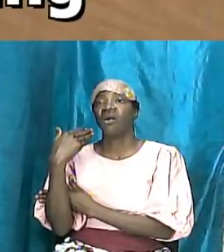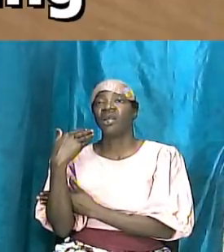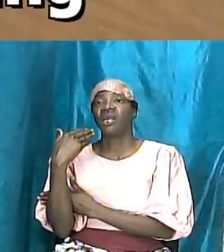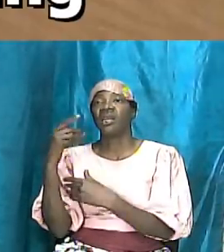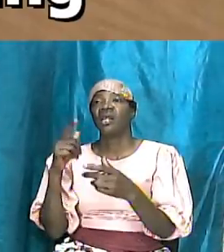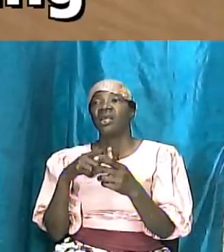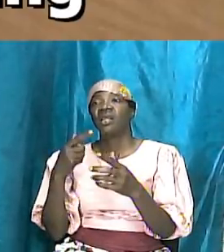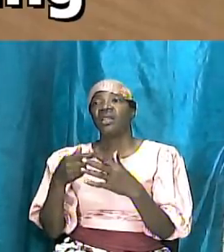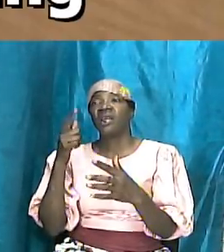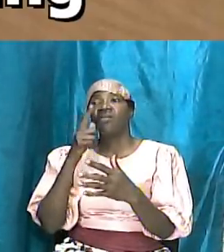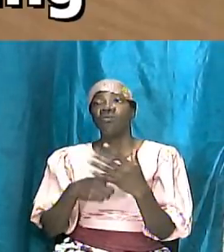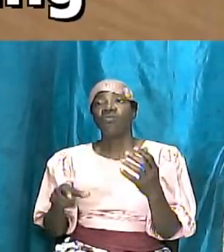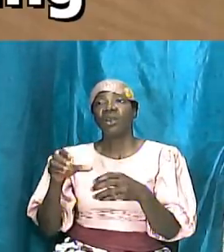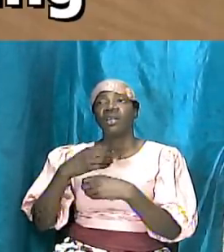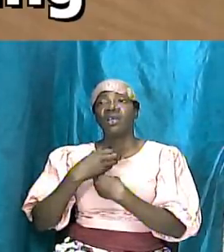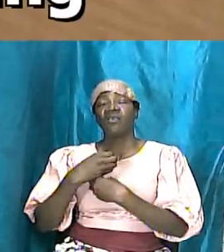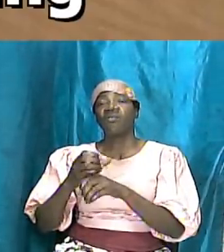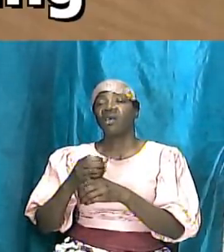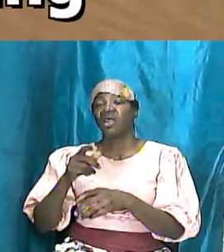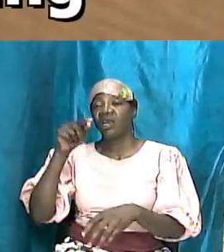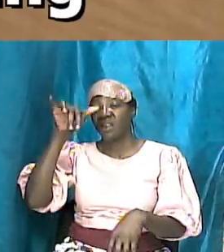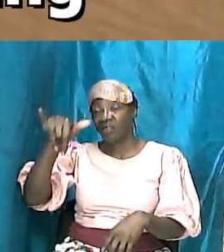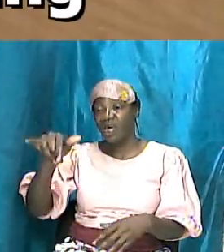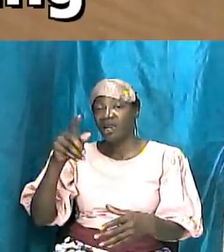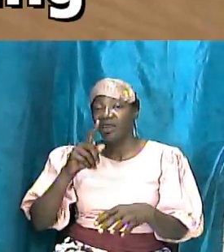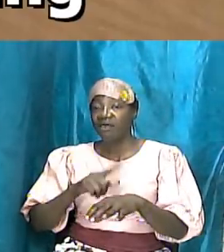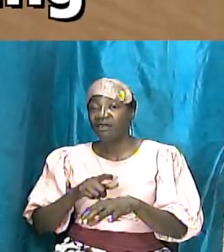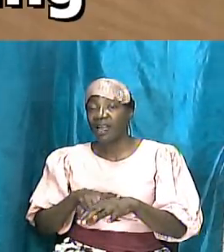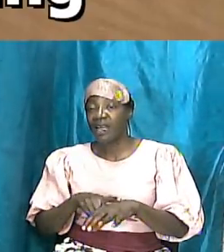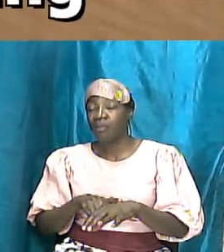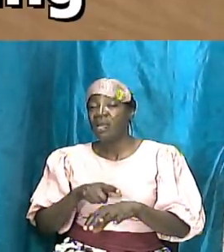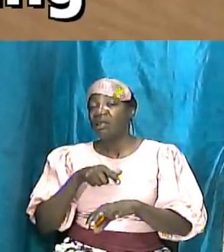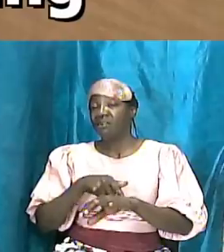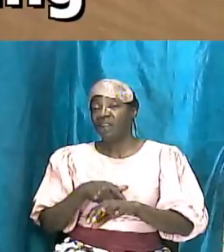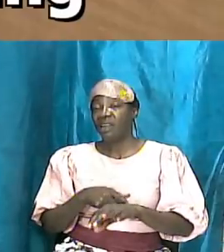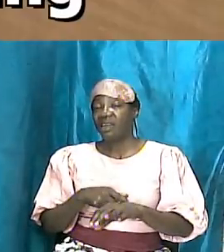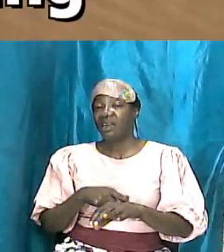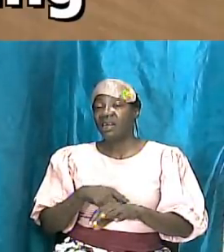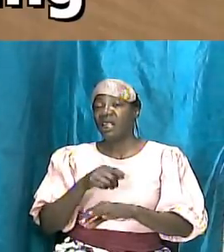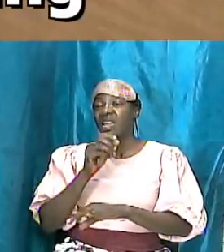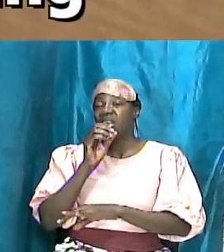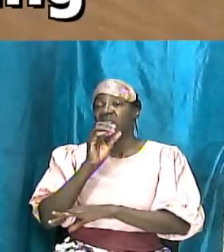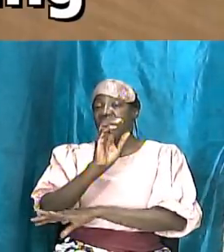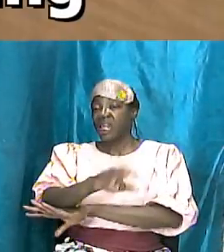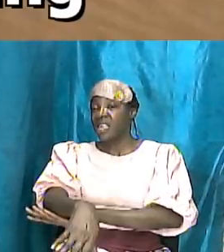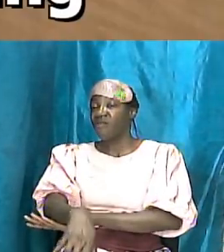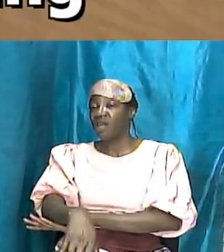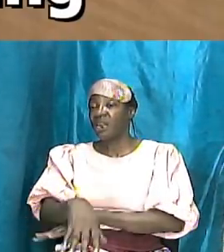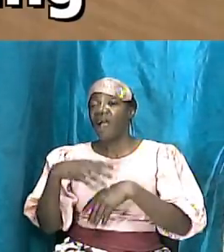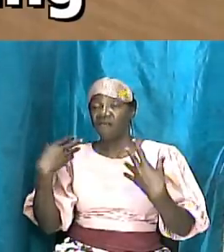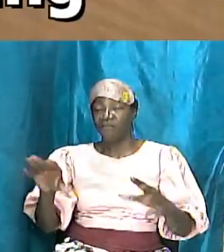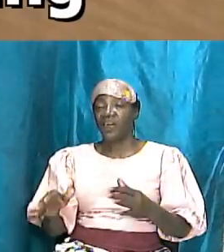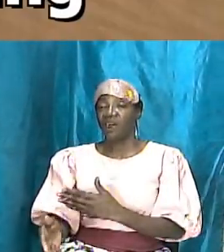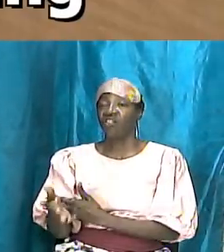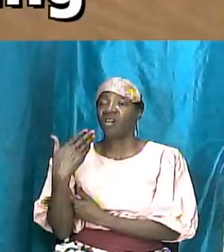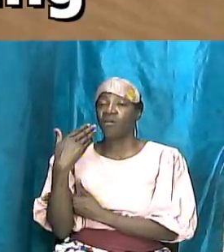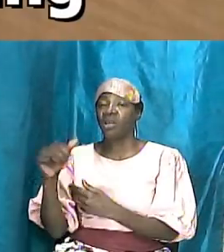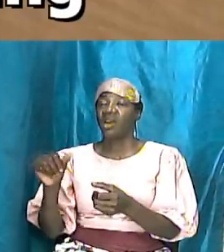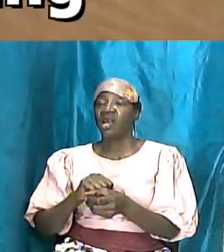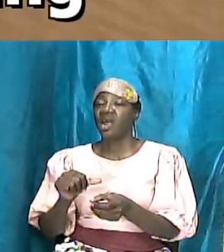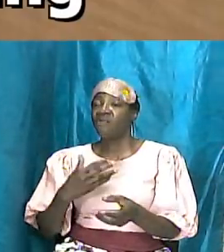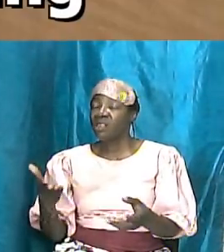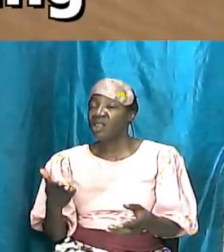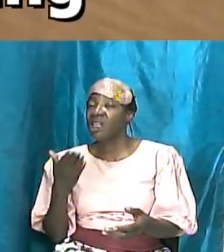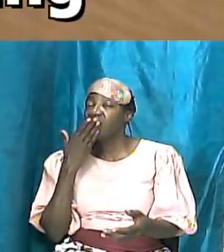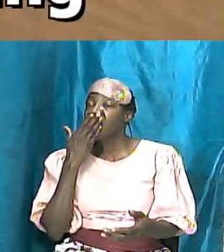he created in that period, starting in the evening and finishing in the morning, everything that he did, it